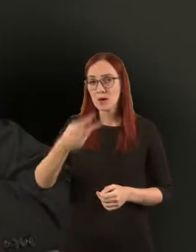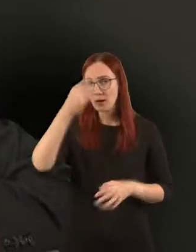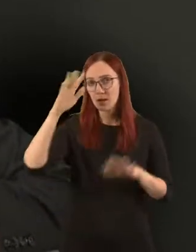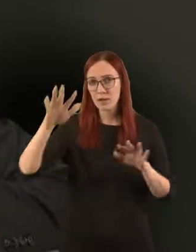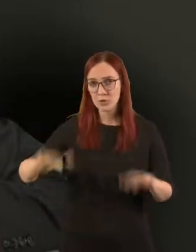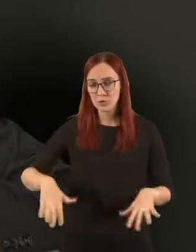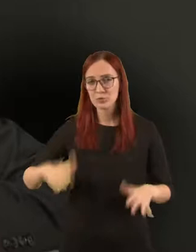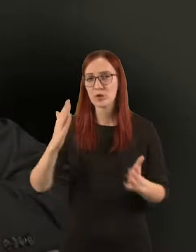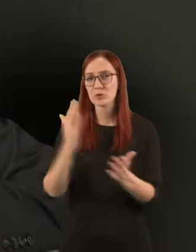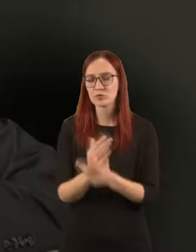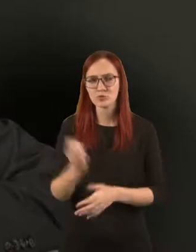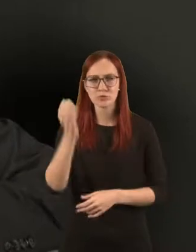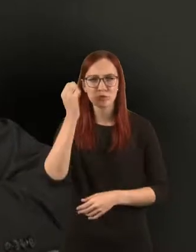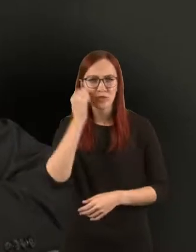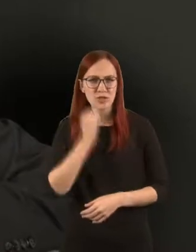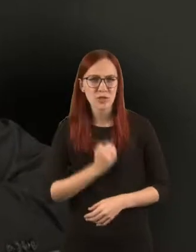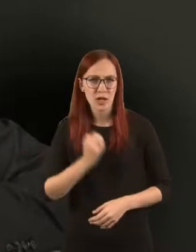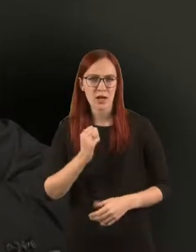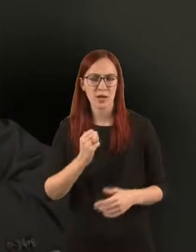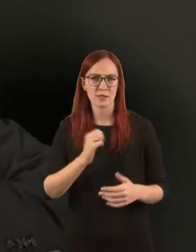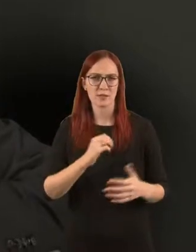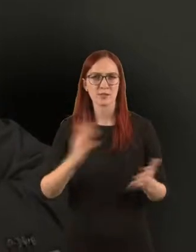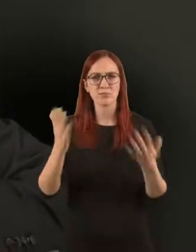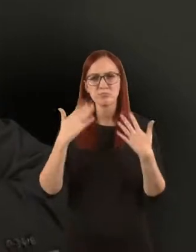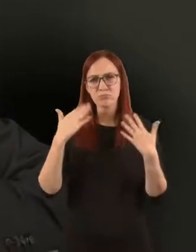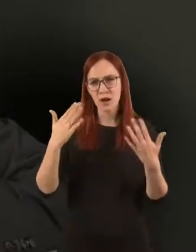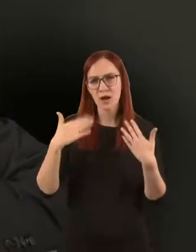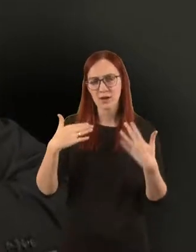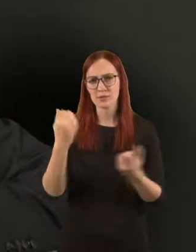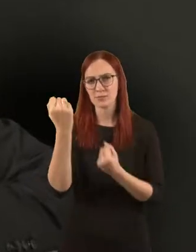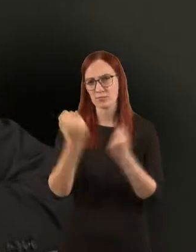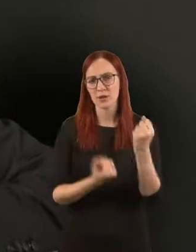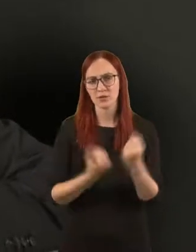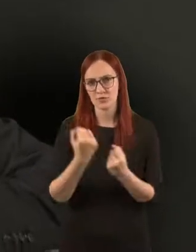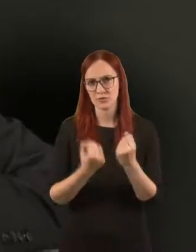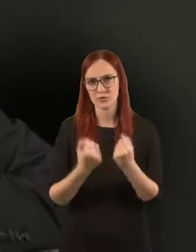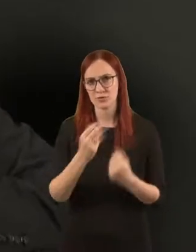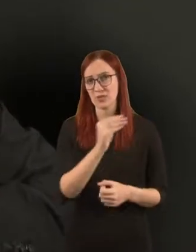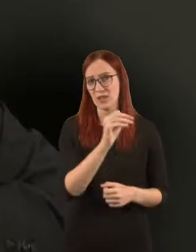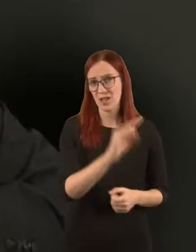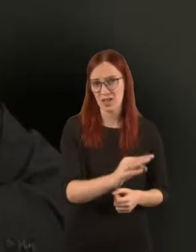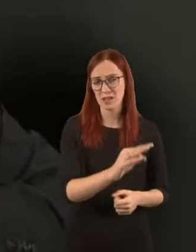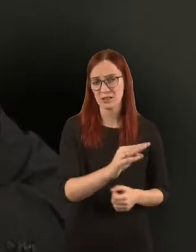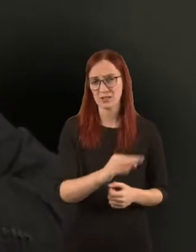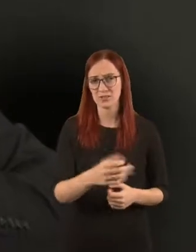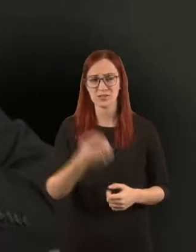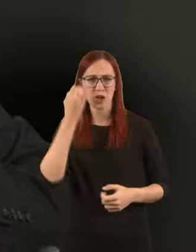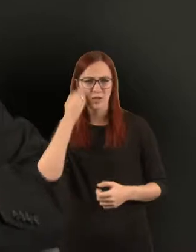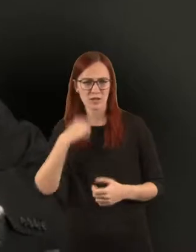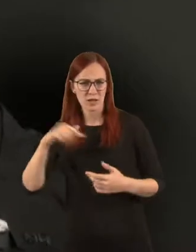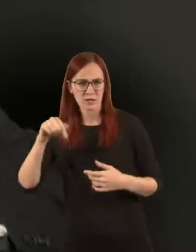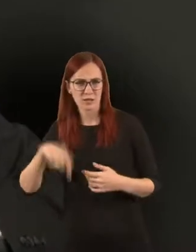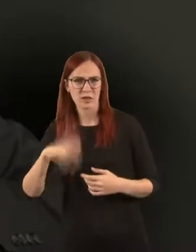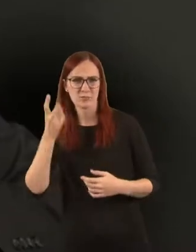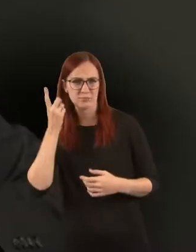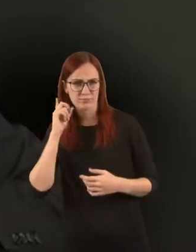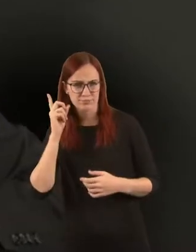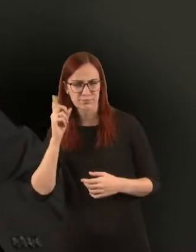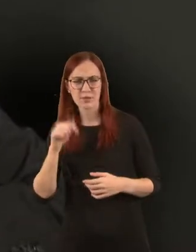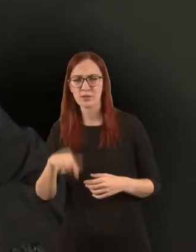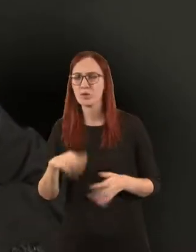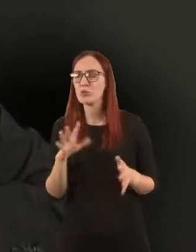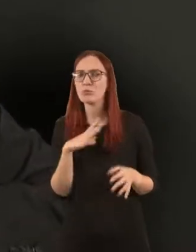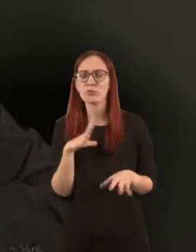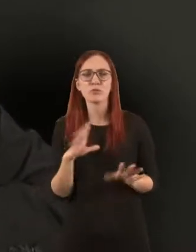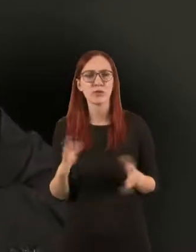So what you did it? No? How you did it? Well, because you bought a lot